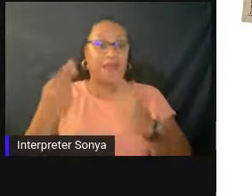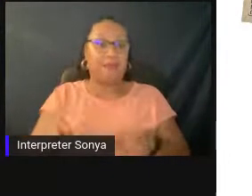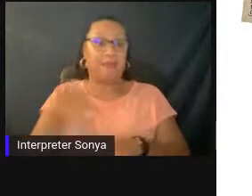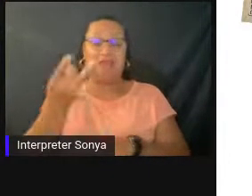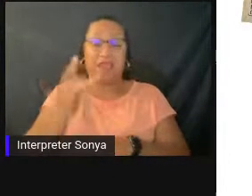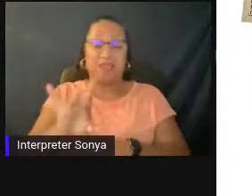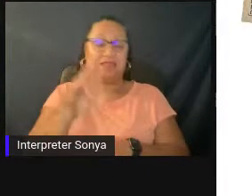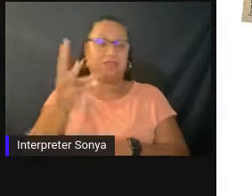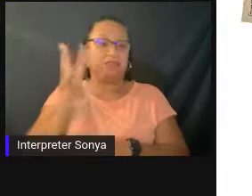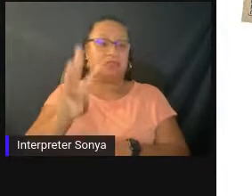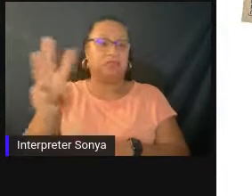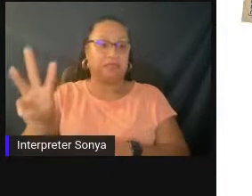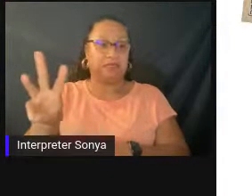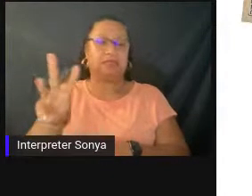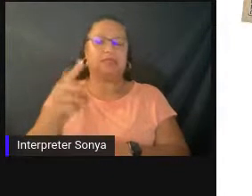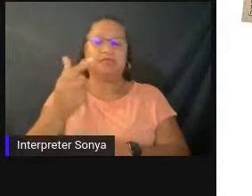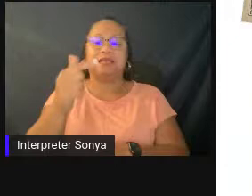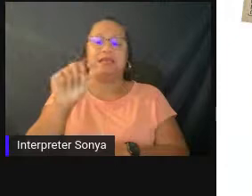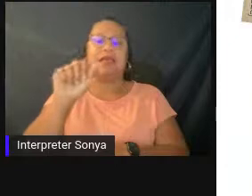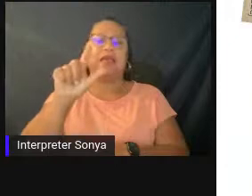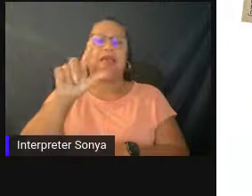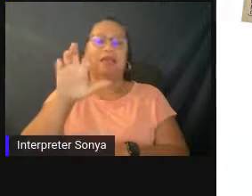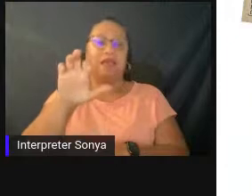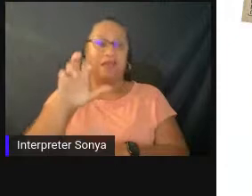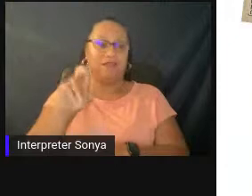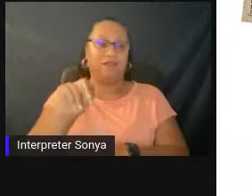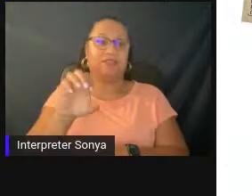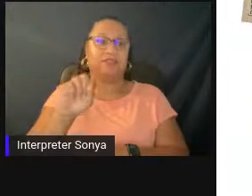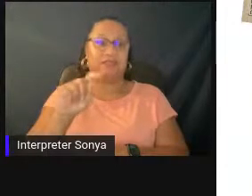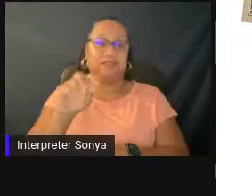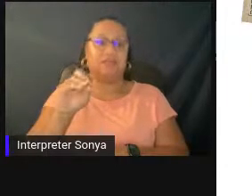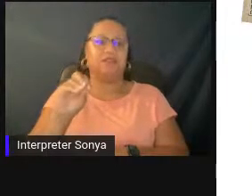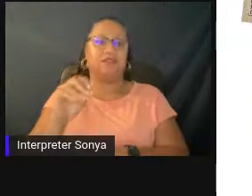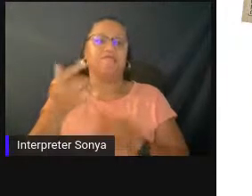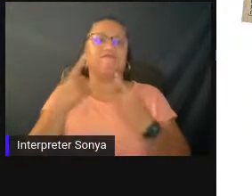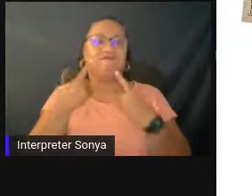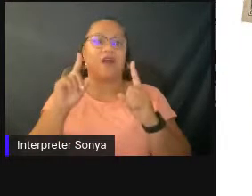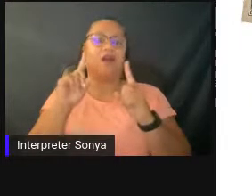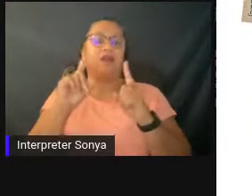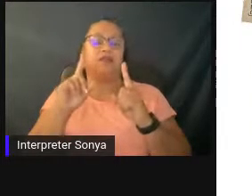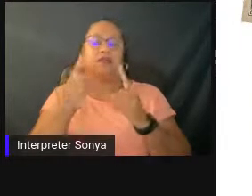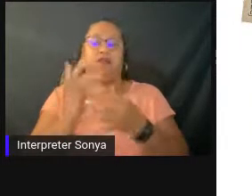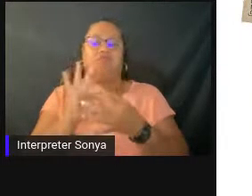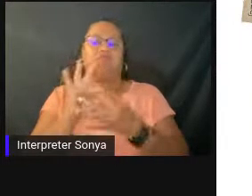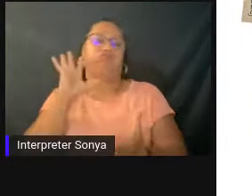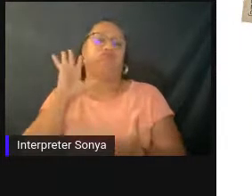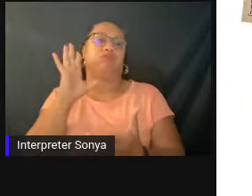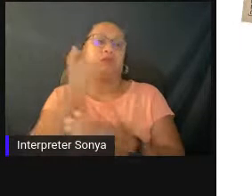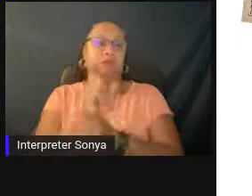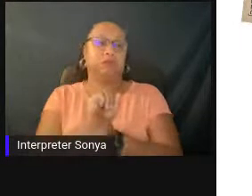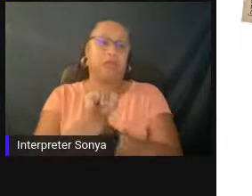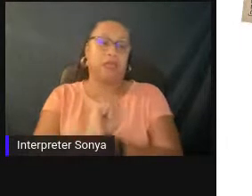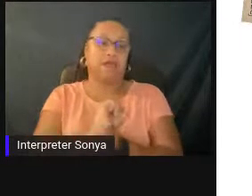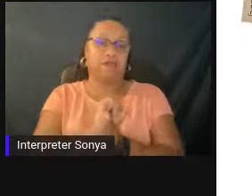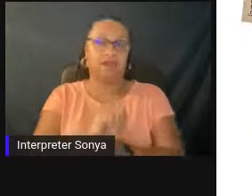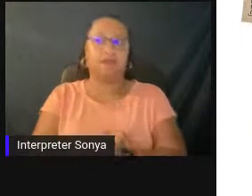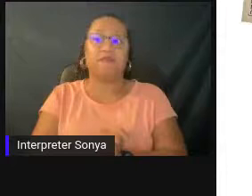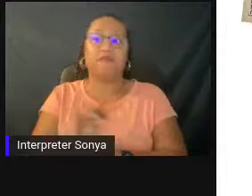1866. The holiday, also known as Freedom Day